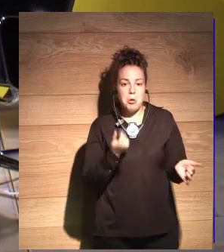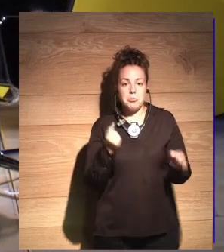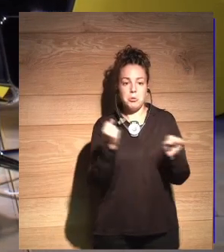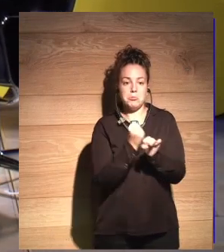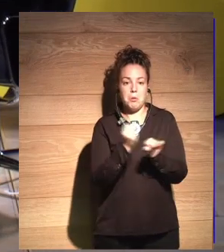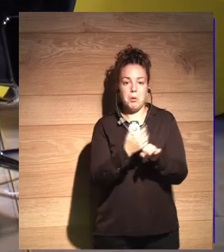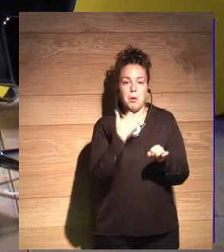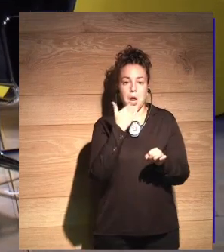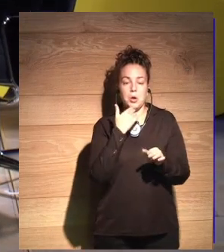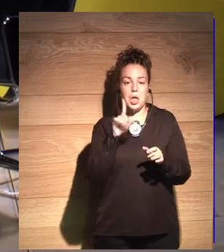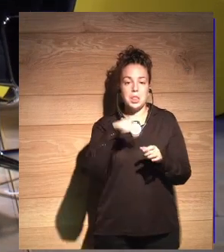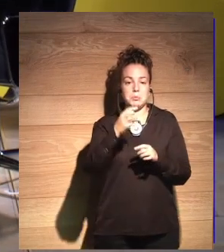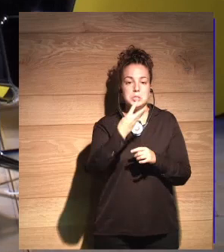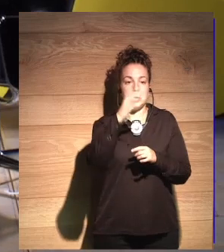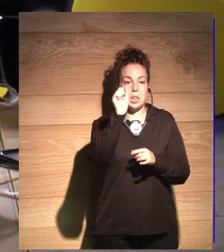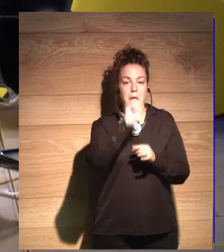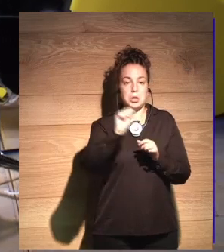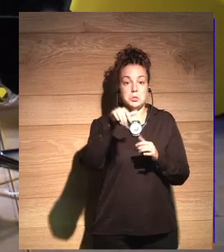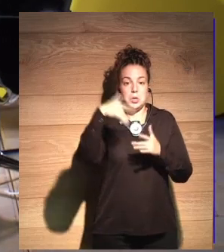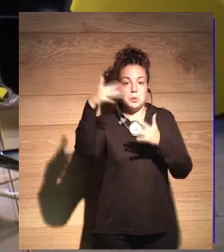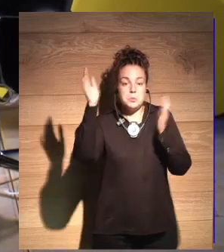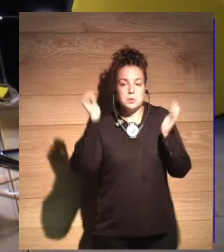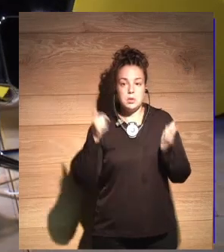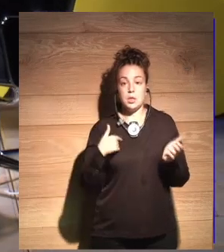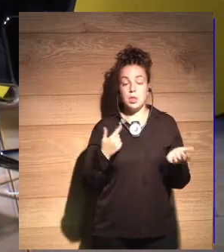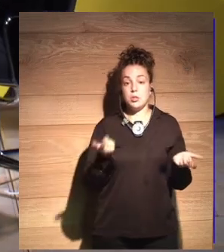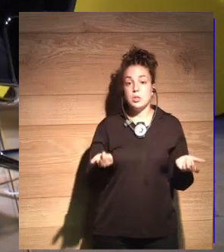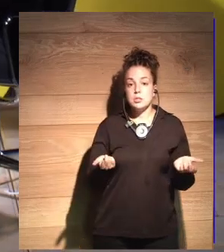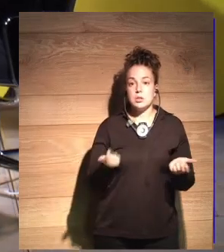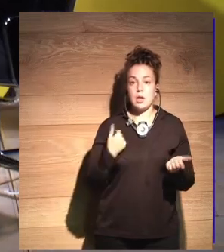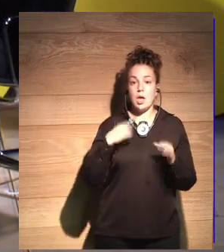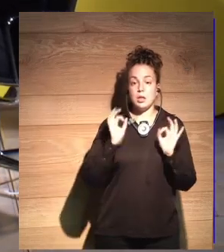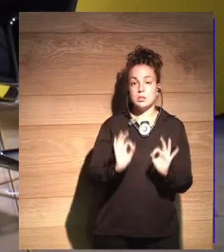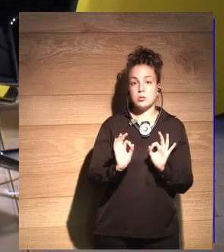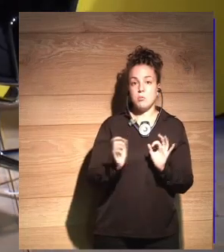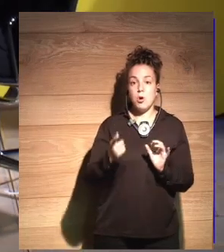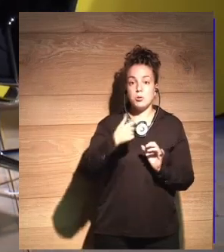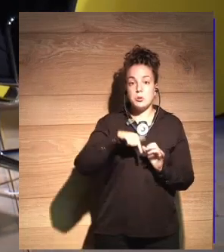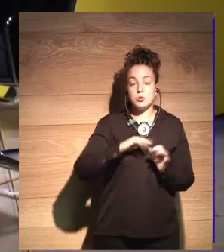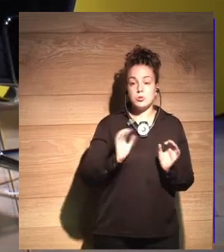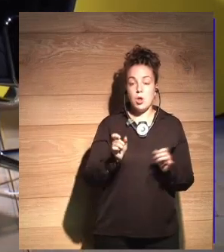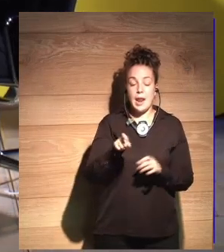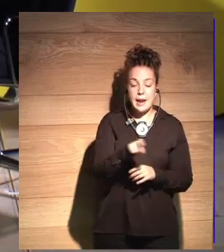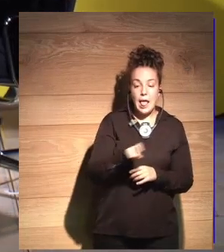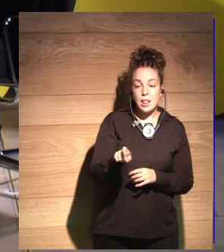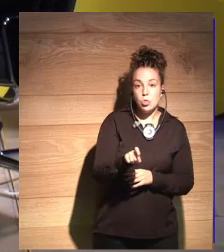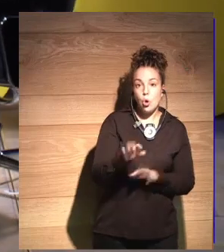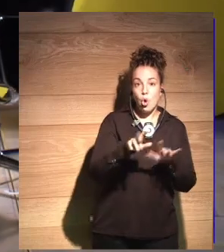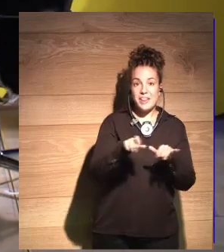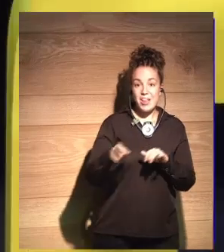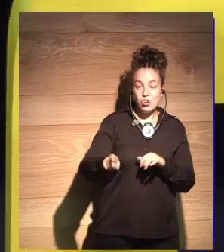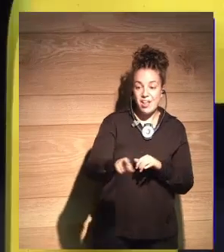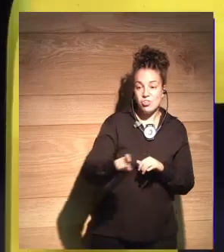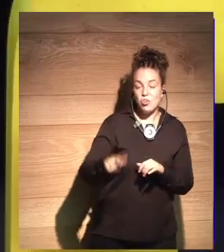this. And it was so upsetting because that's how we got stuck with the mouse. That's how we got stuck with the smart home. That's how we got stuck with a phone, is